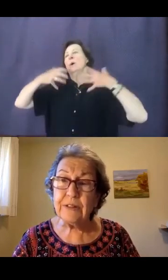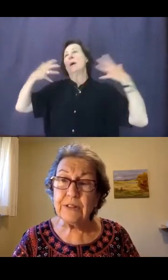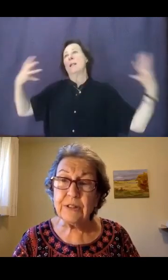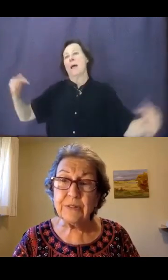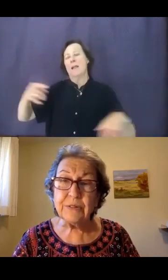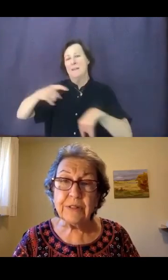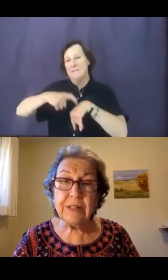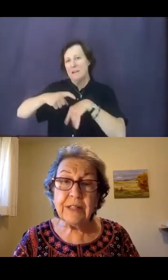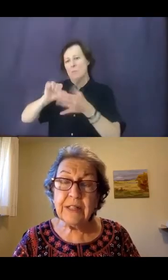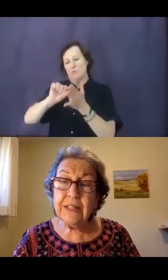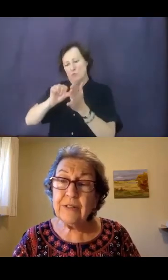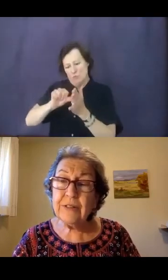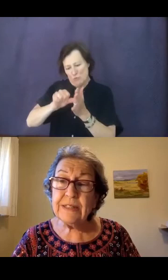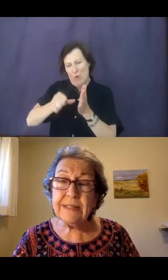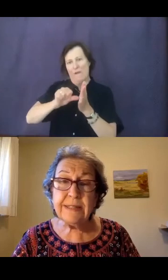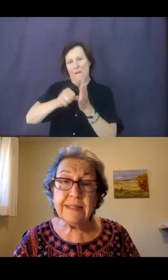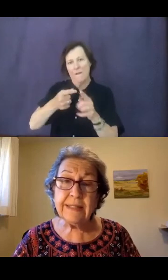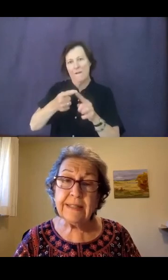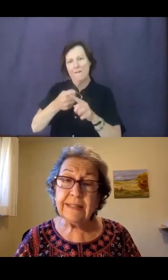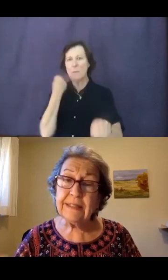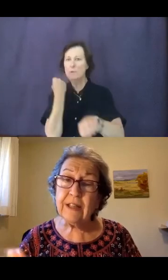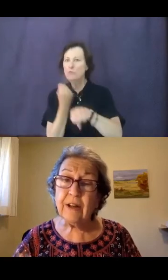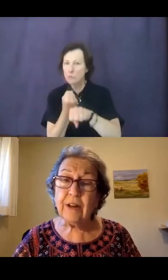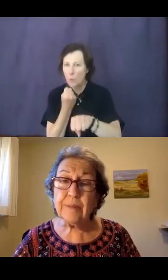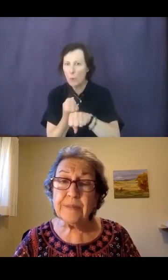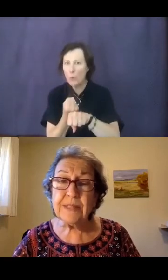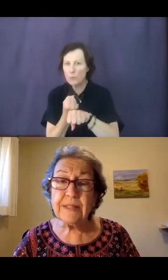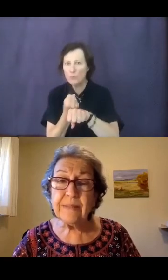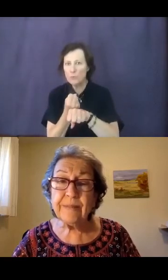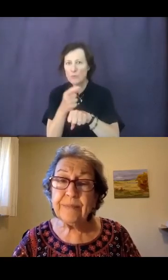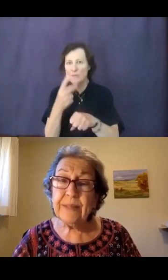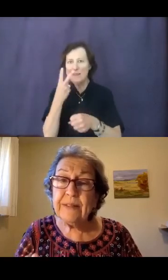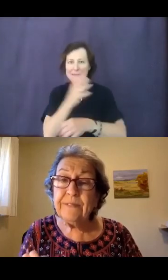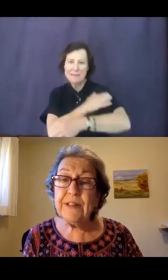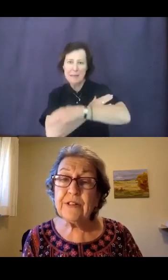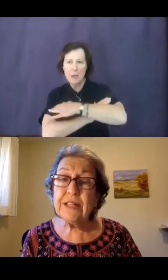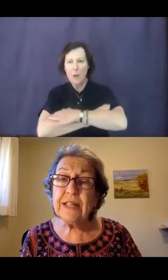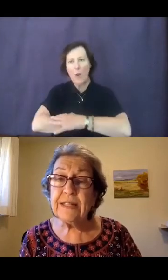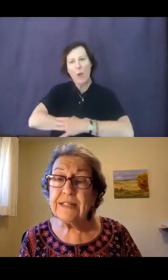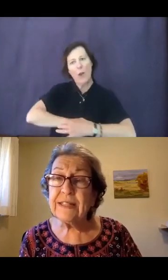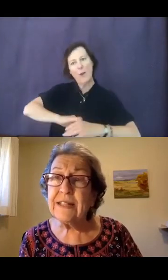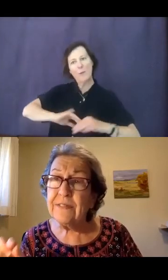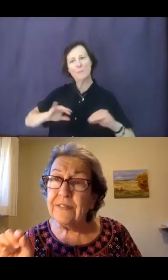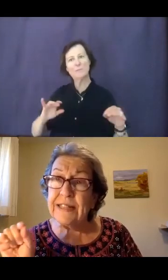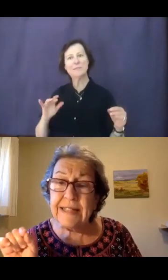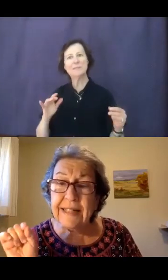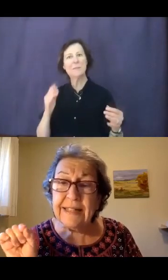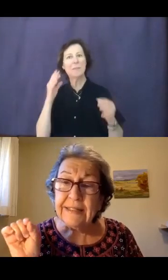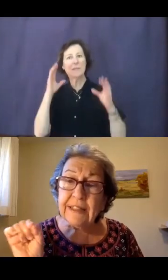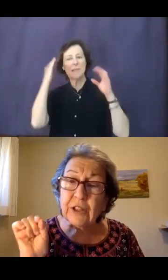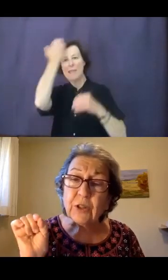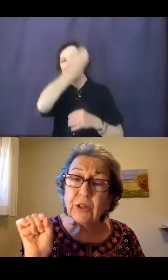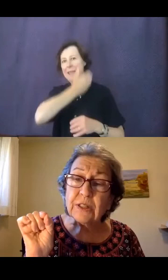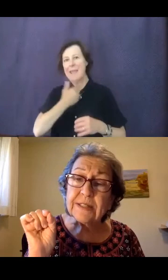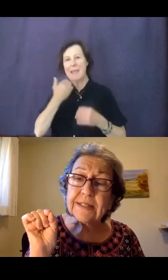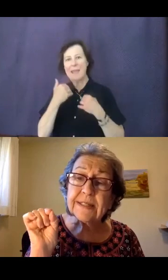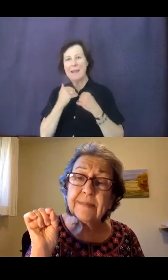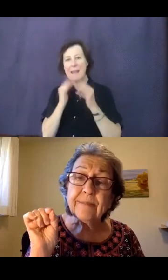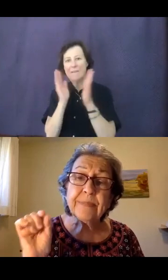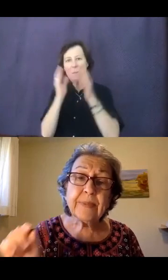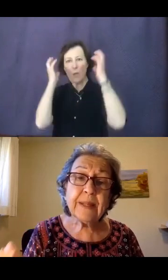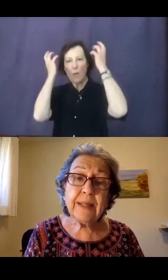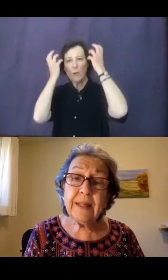hard stone. You can see delicate little arms. The figure's head is covered in tiny little